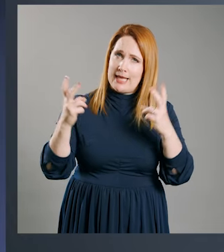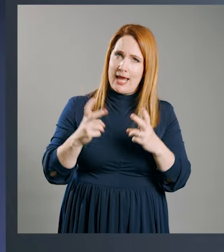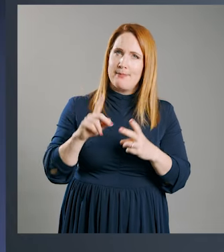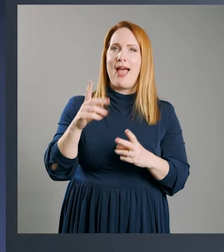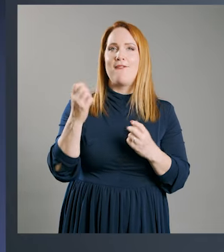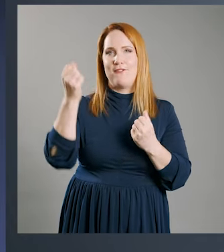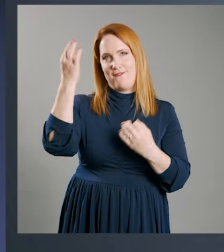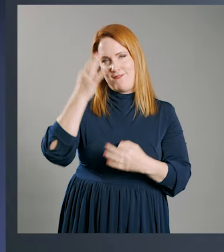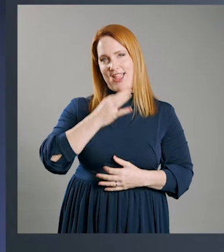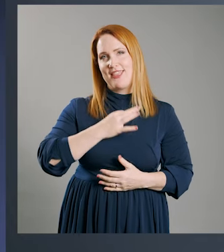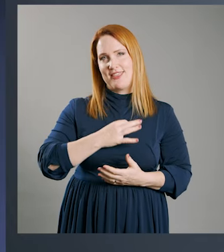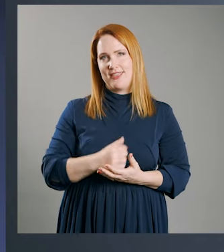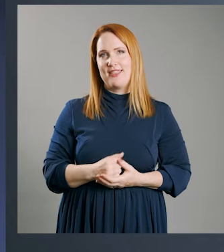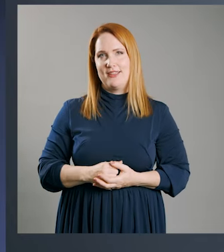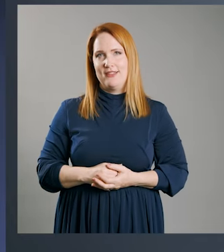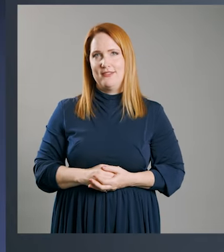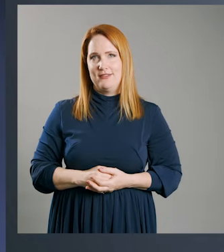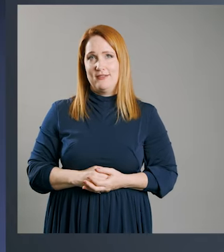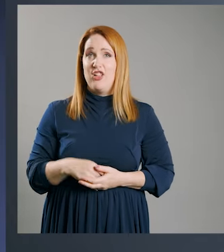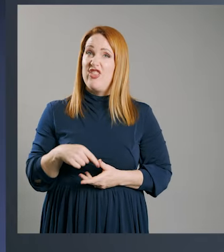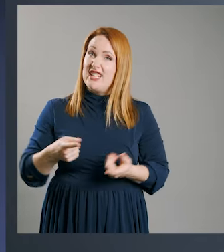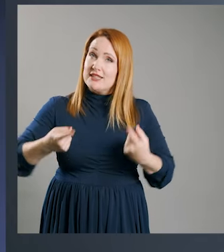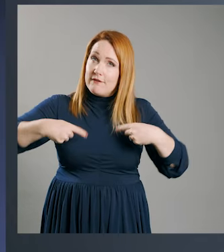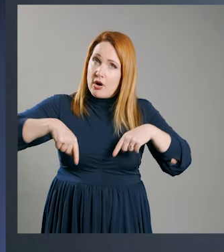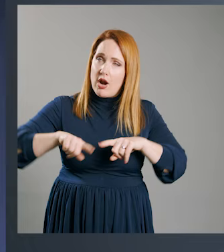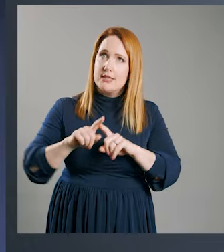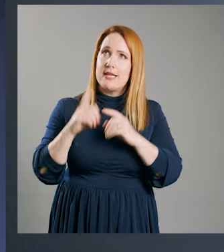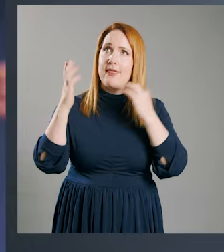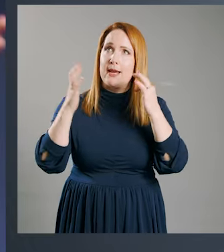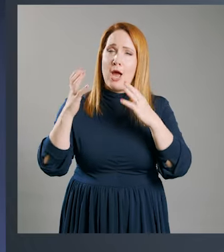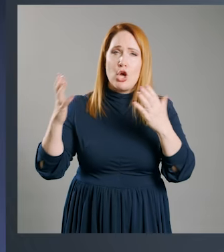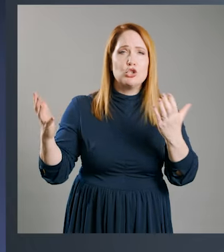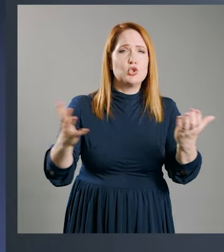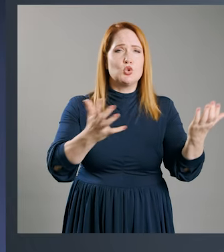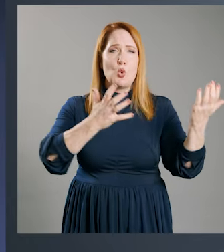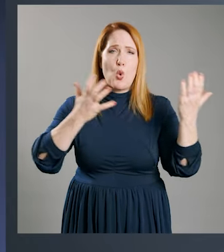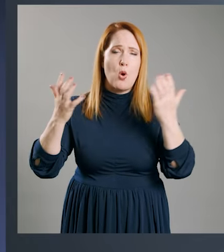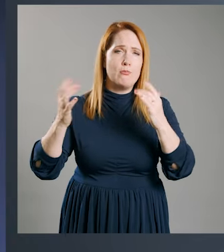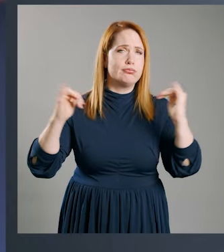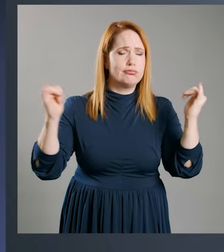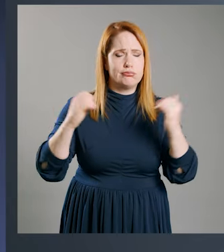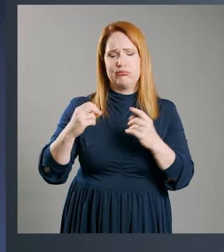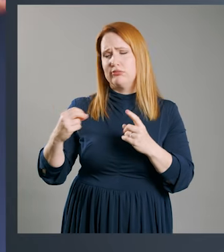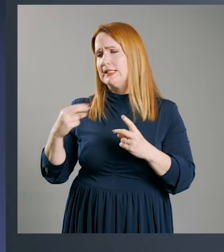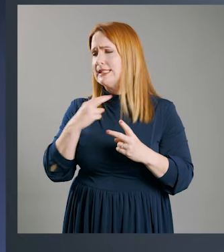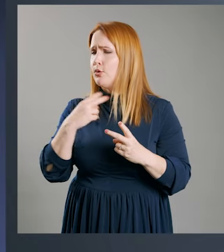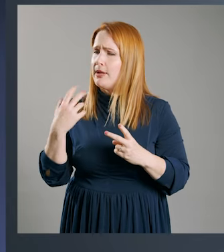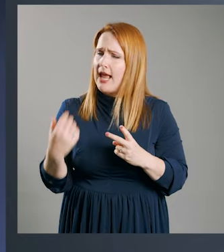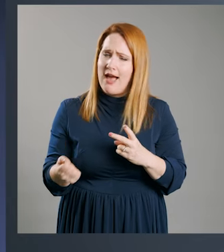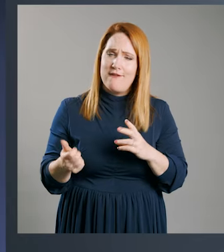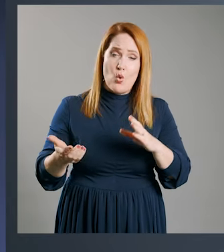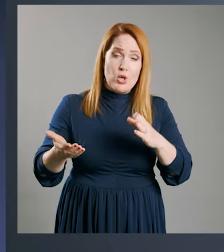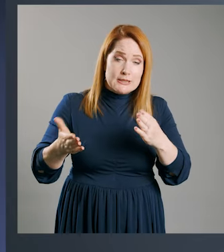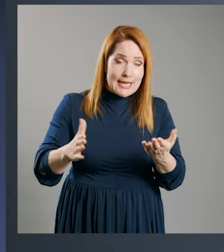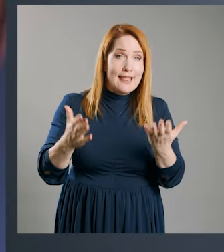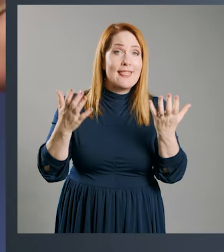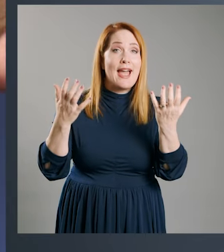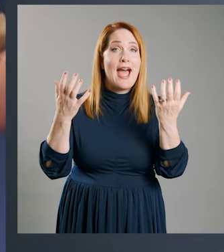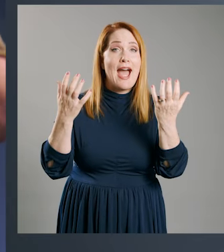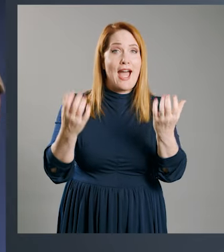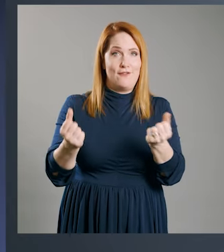dark. Just have faith. And it's an invitation for us. In the midst of the storms we face, in the midst of disappointment, in the midst of